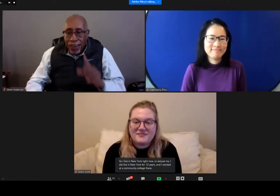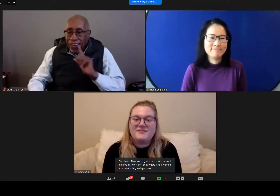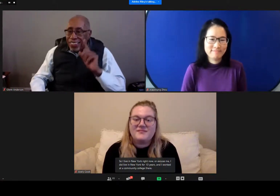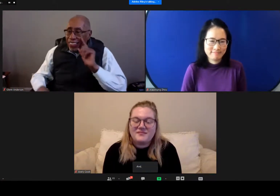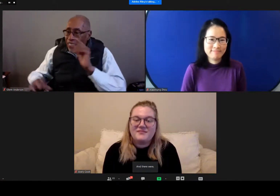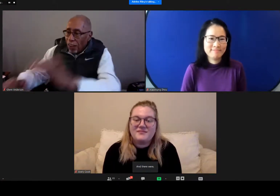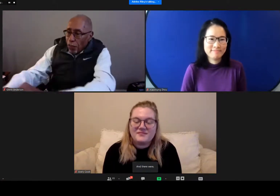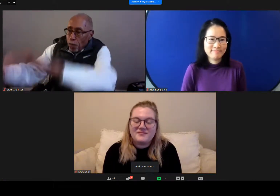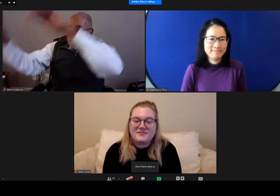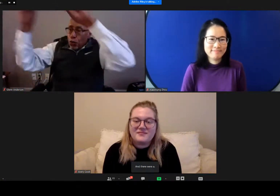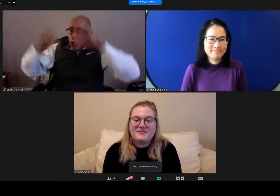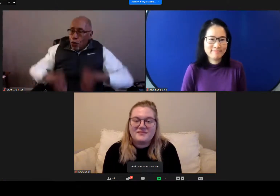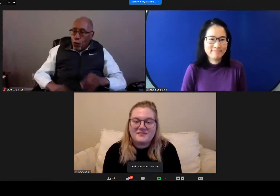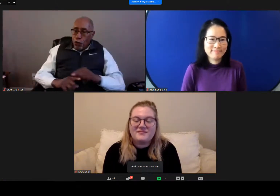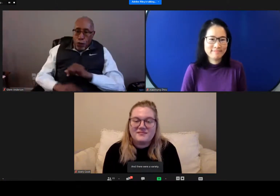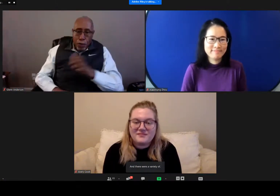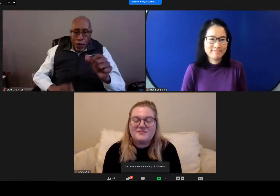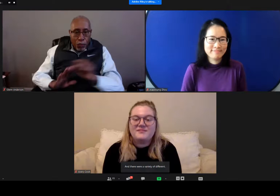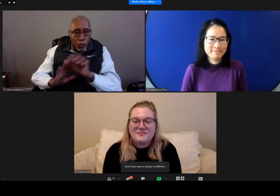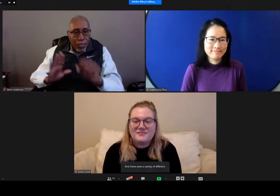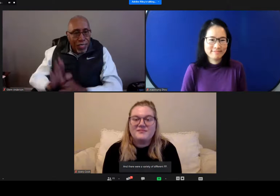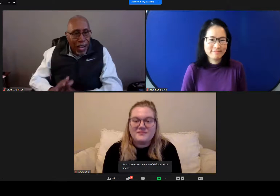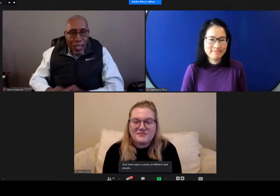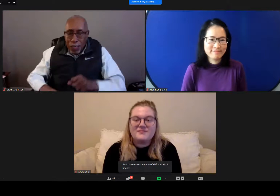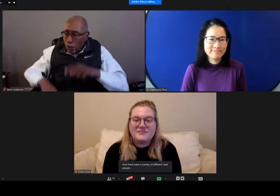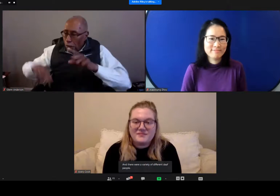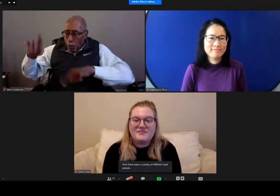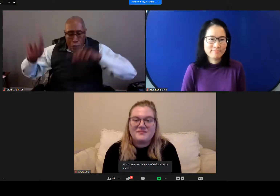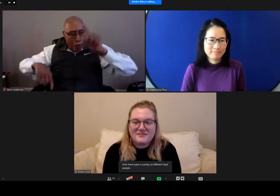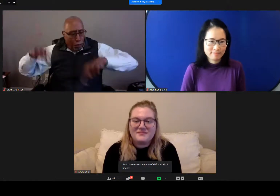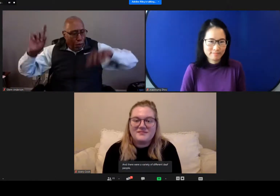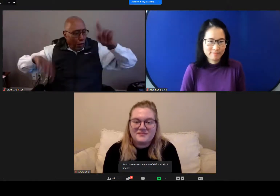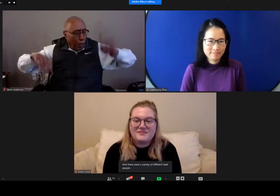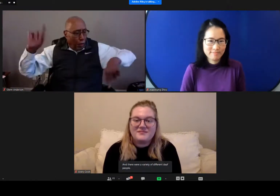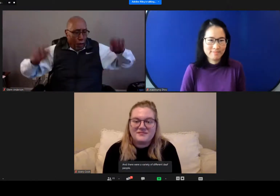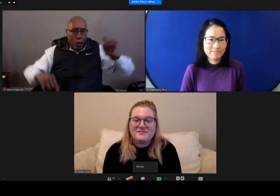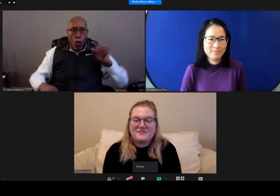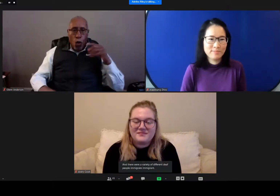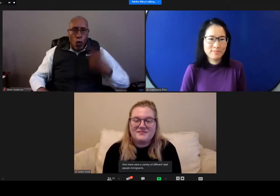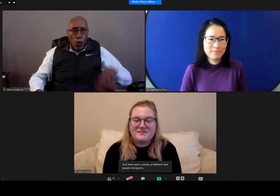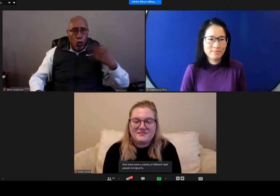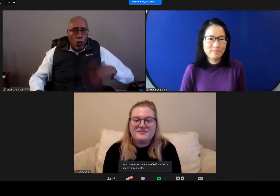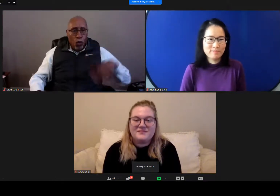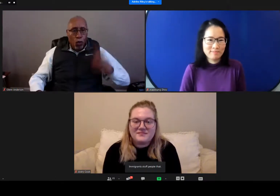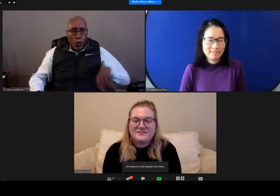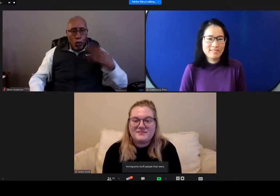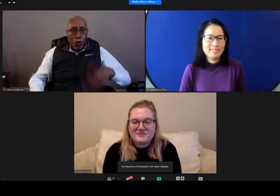And there were a variety of different deaf people, deaf immigrants,